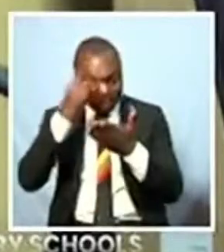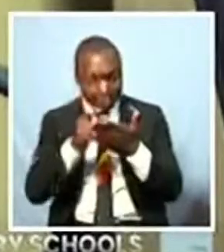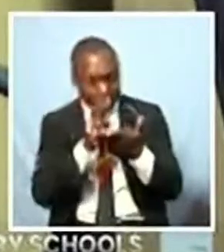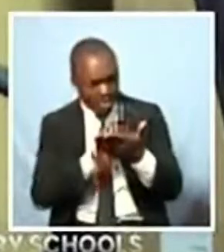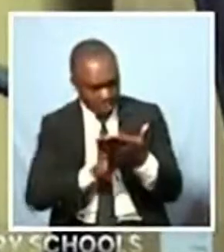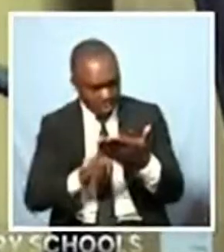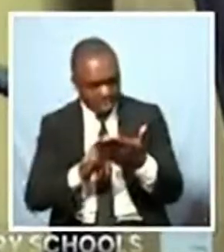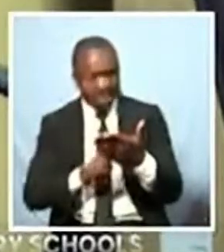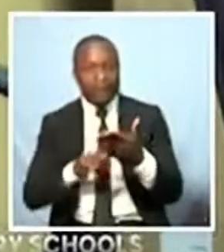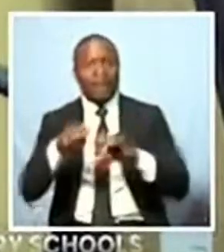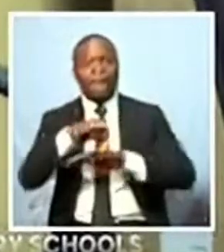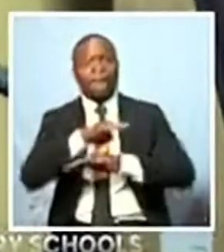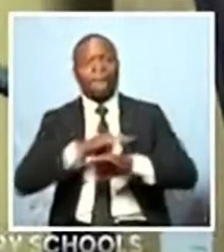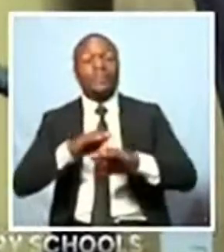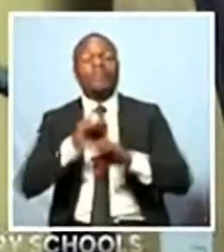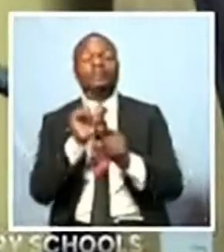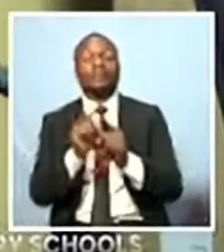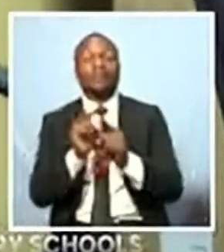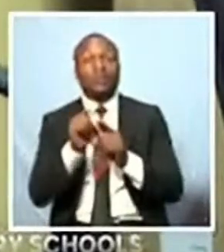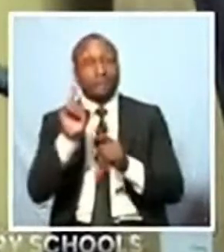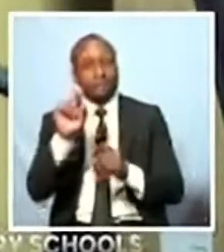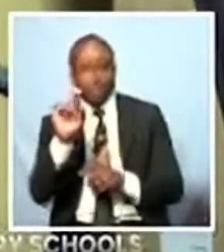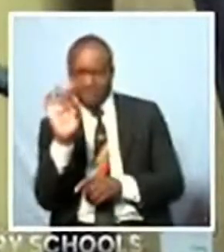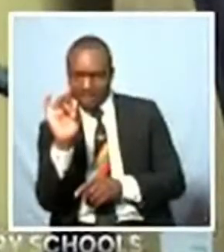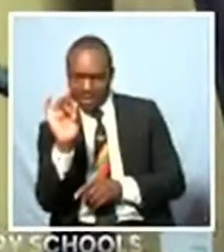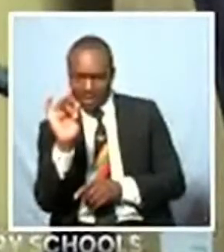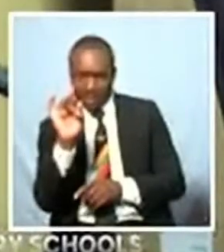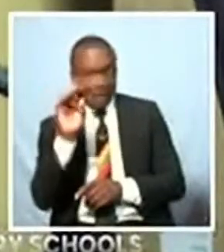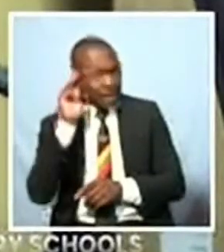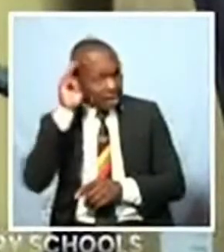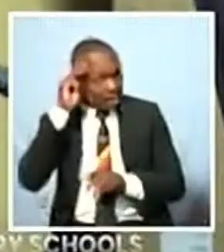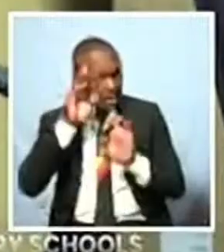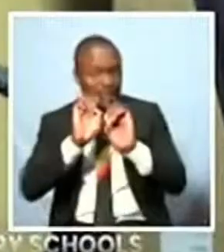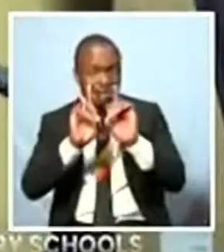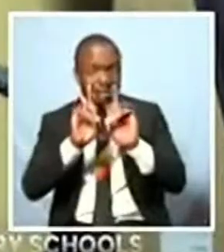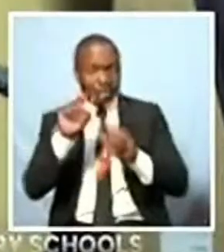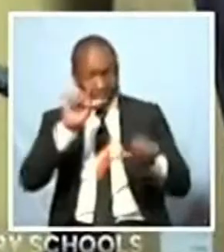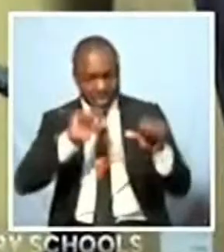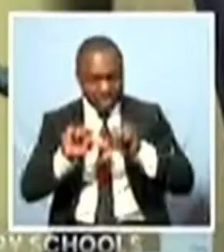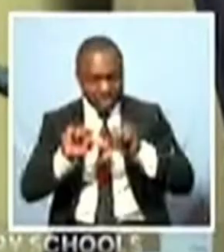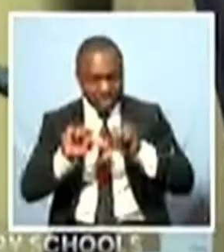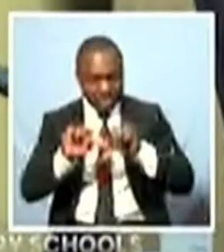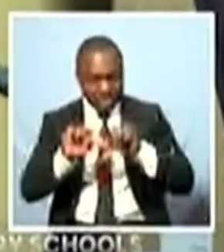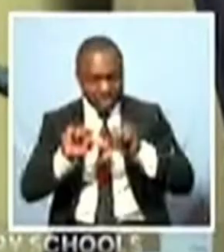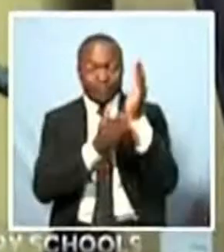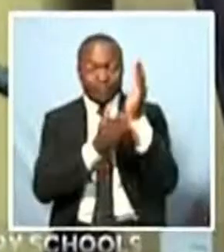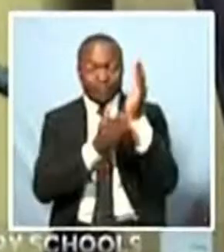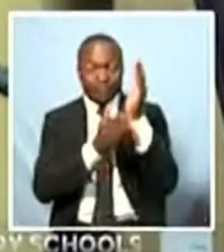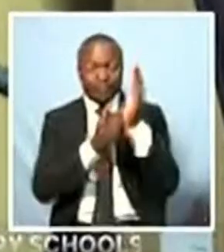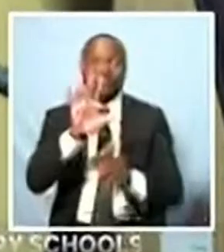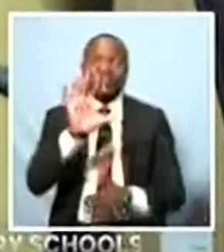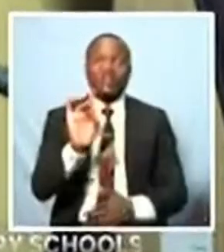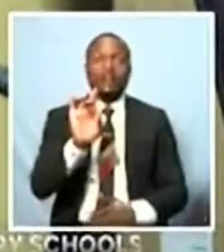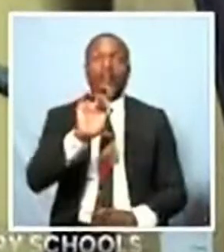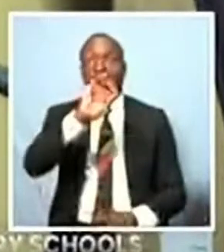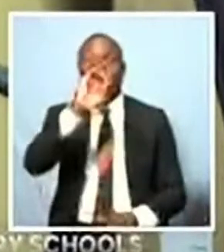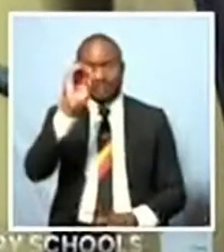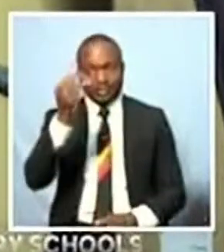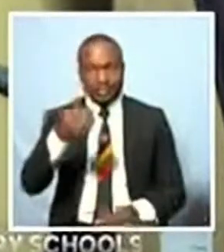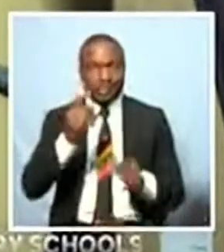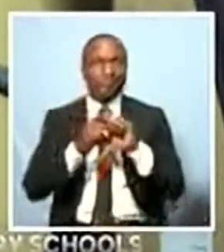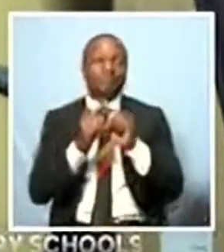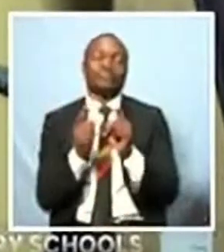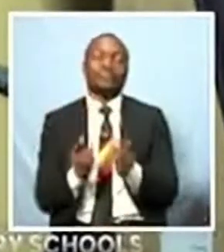By 2018, the Ministry of Education assessment showed that there was improvement to about 58%, but it leaves